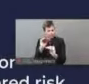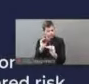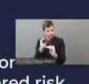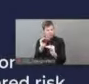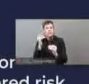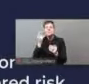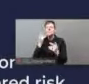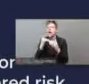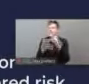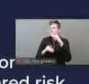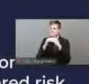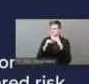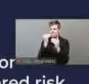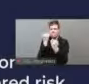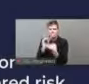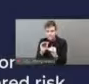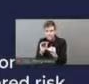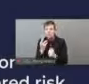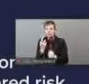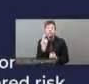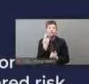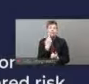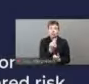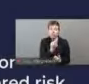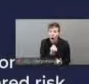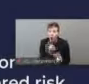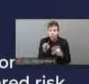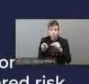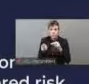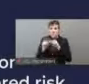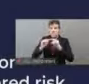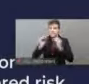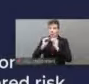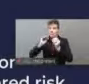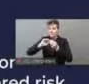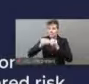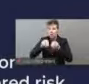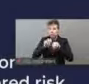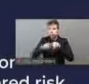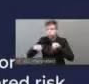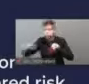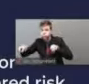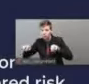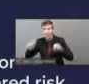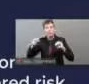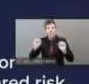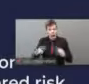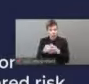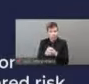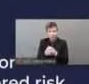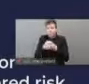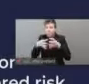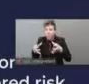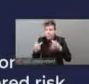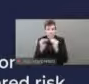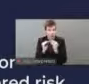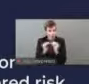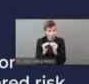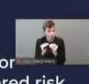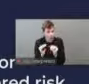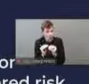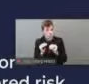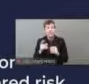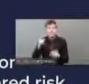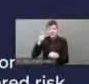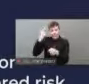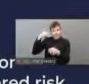which has been, one of the areas toughest hit, but also indoor and outdoor options for